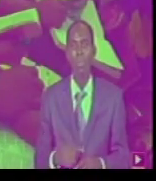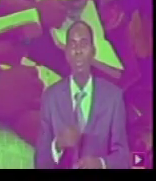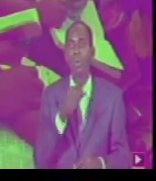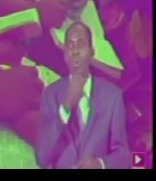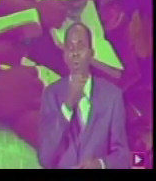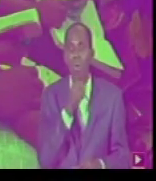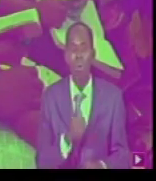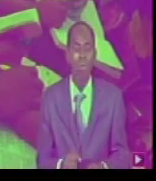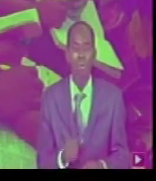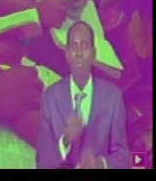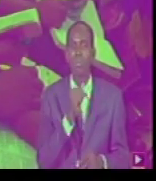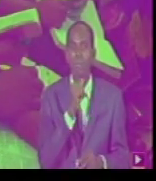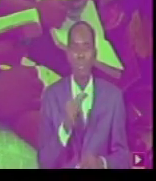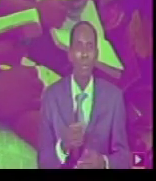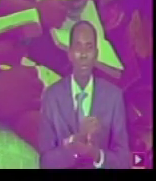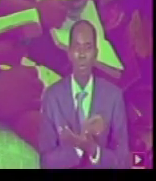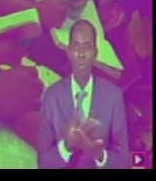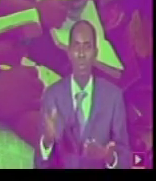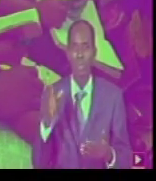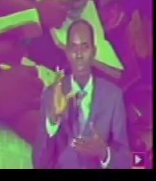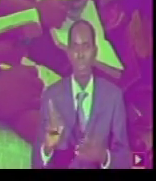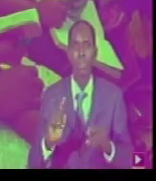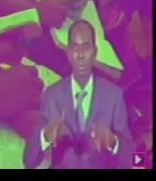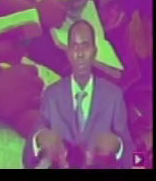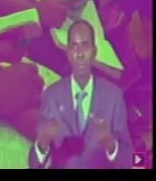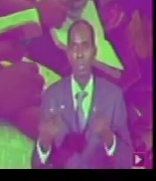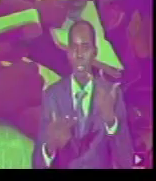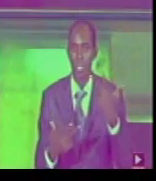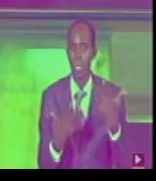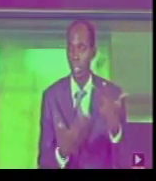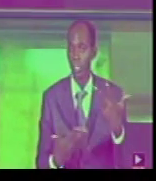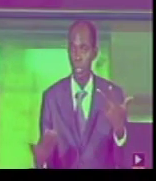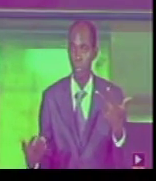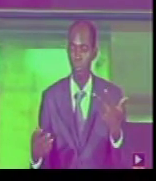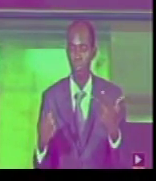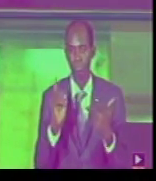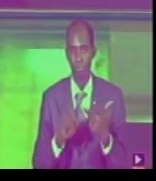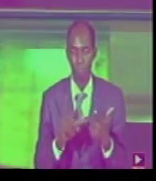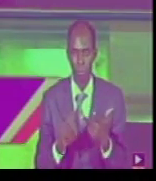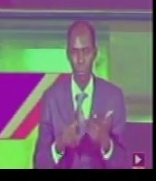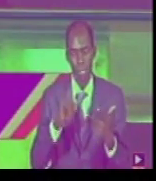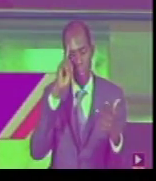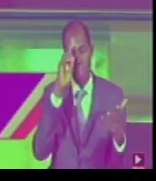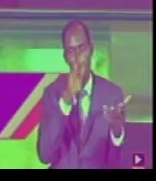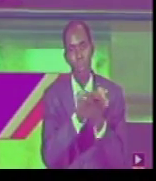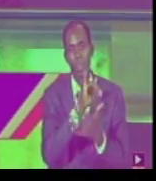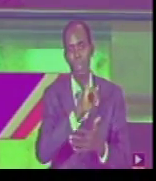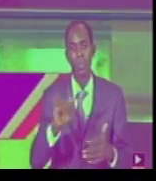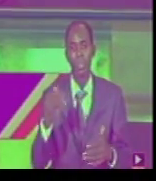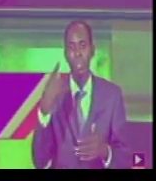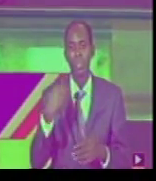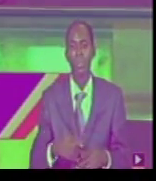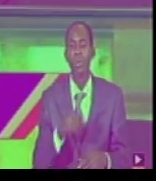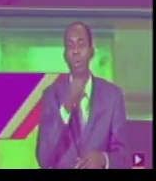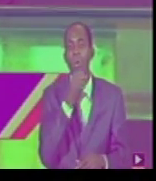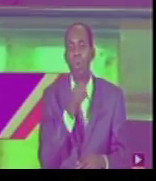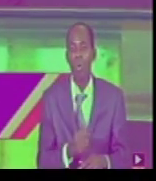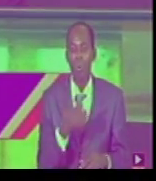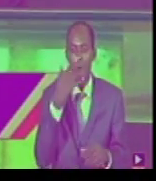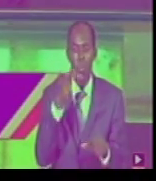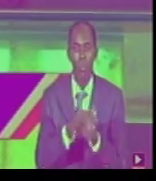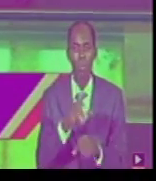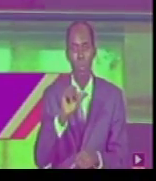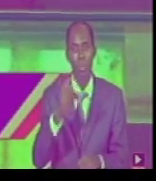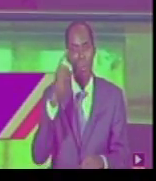inexhaustible provision. Three things. Number one, believing the old promises for